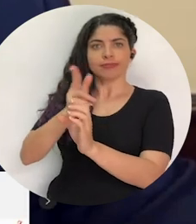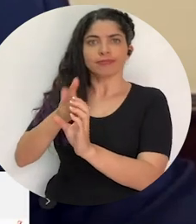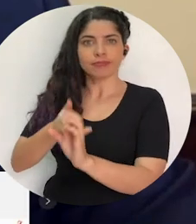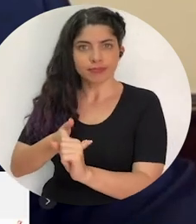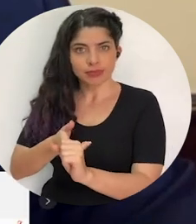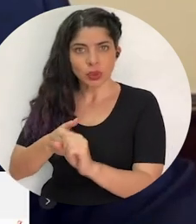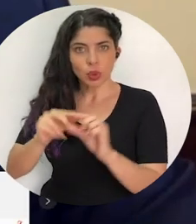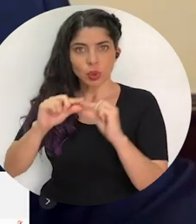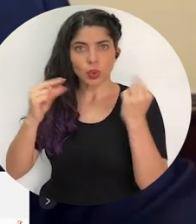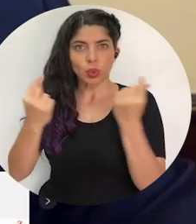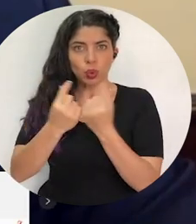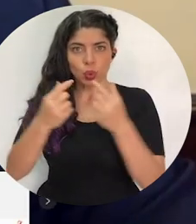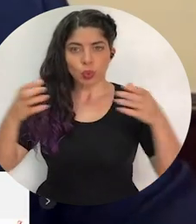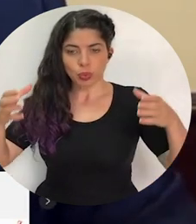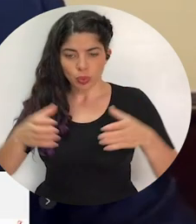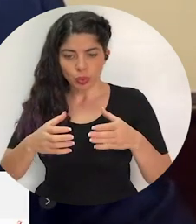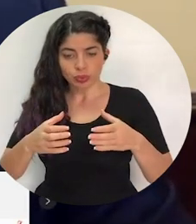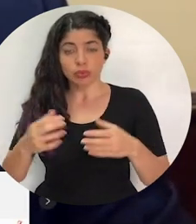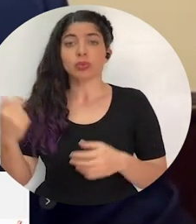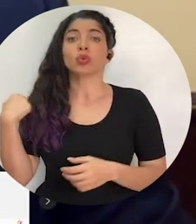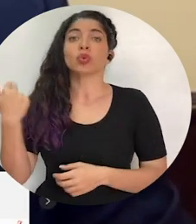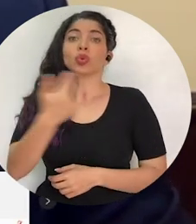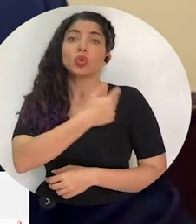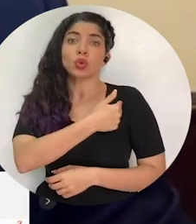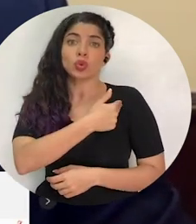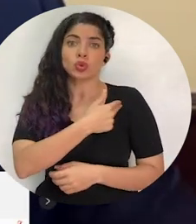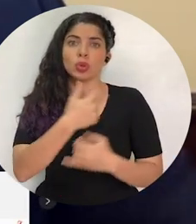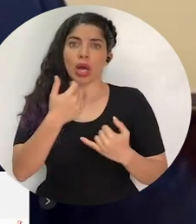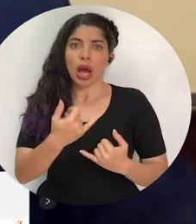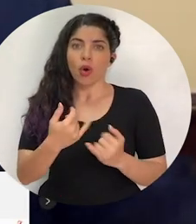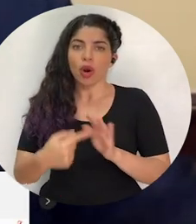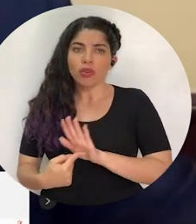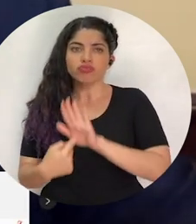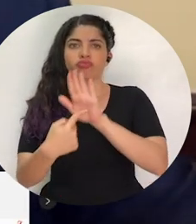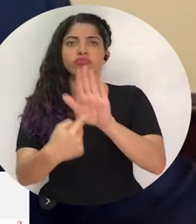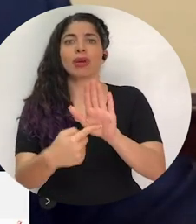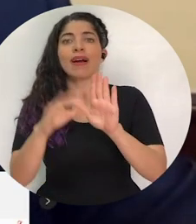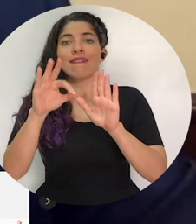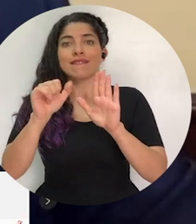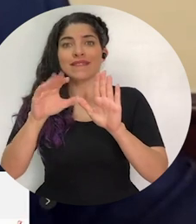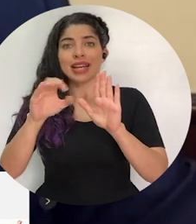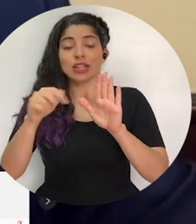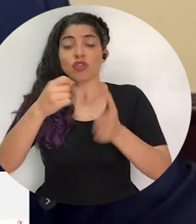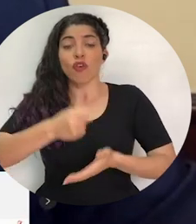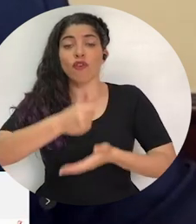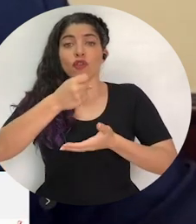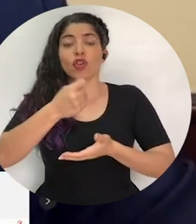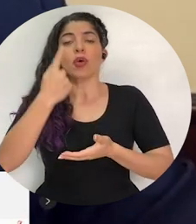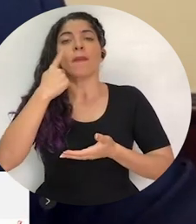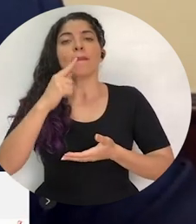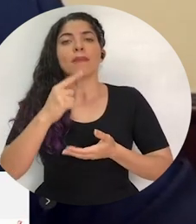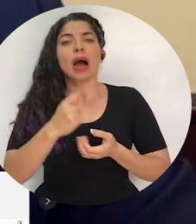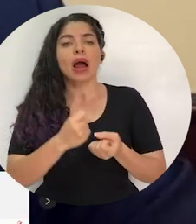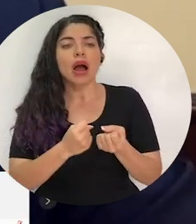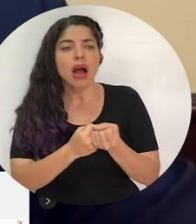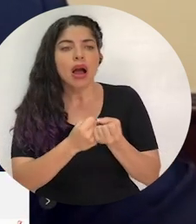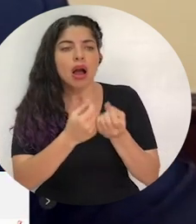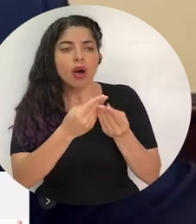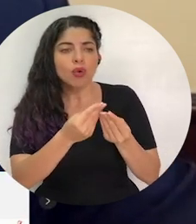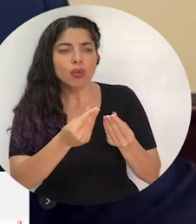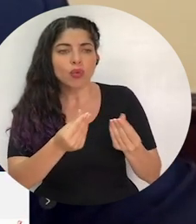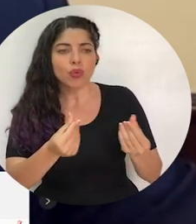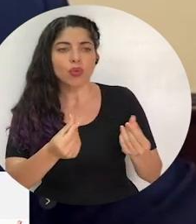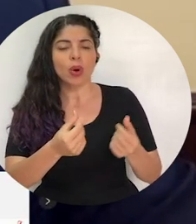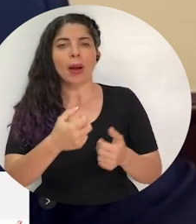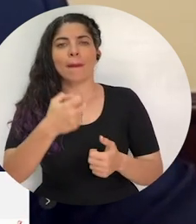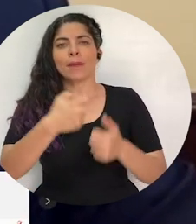this group, and we are presenting FACE, the fund to alleviate COVID